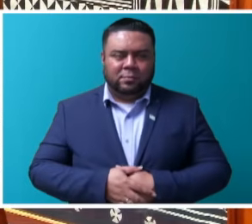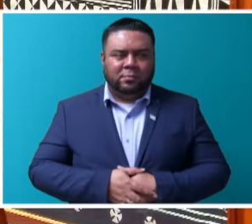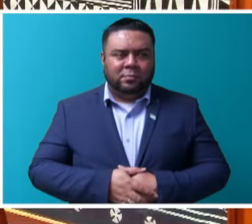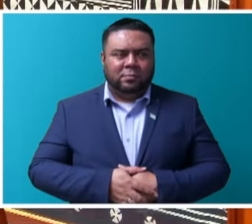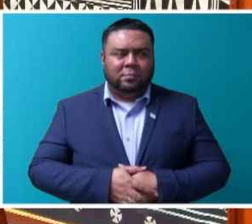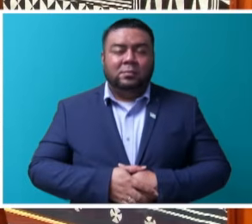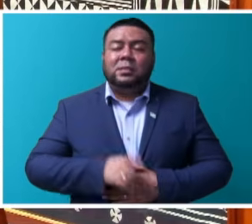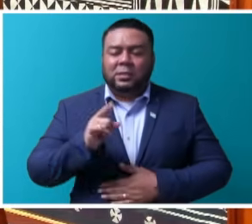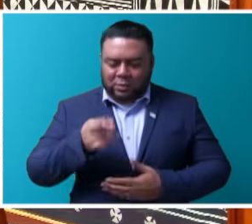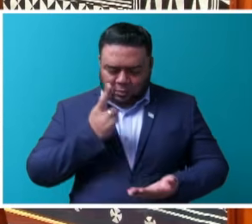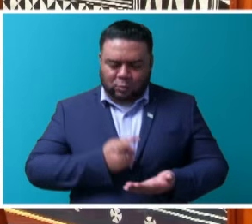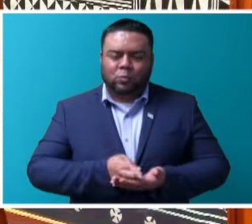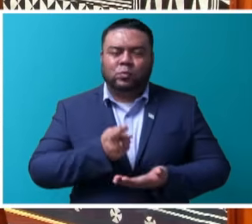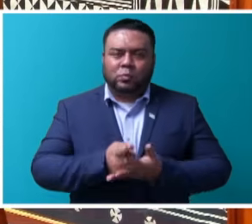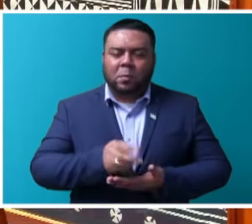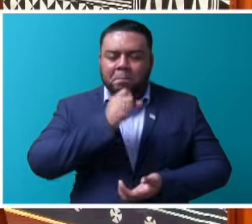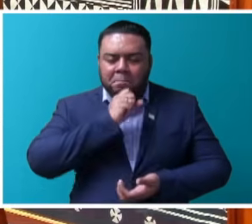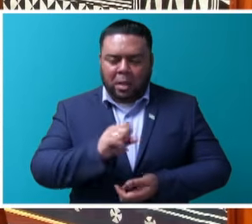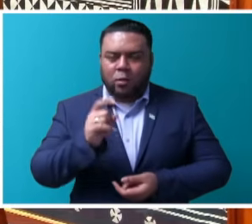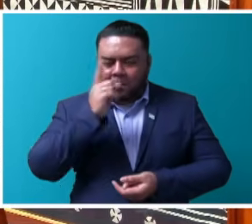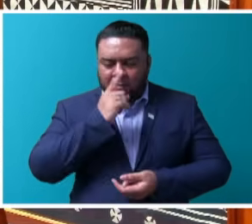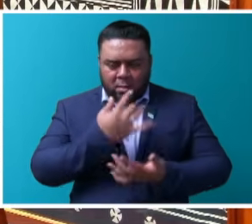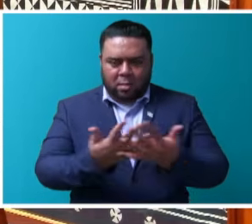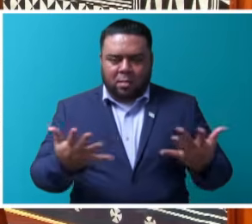He truly was a man of the people.